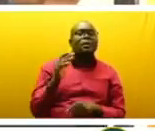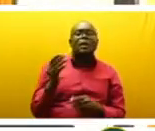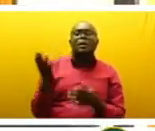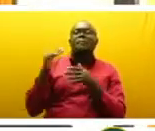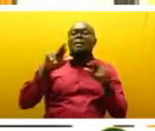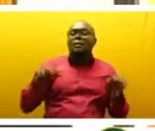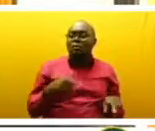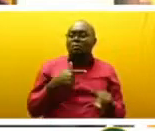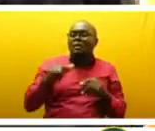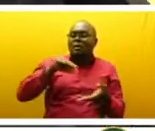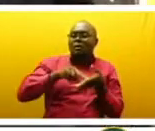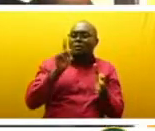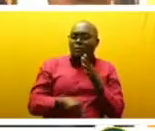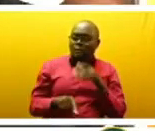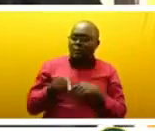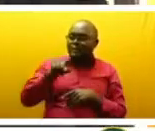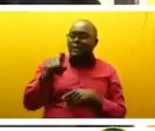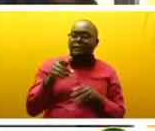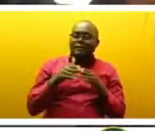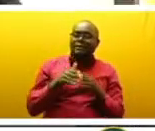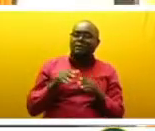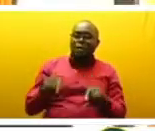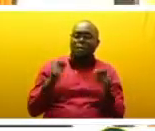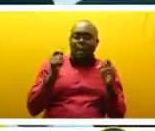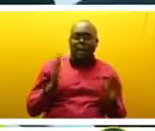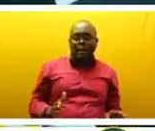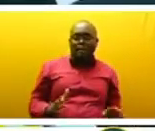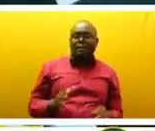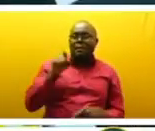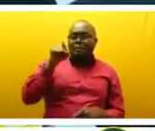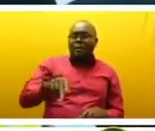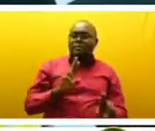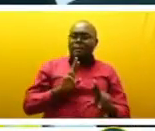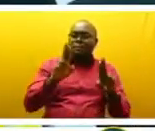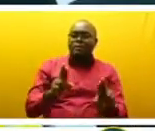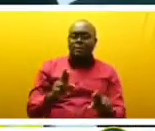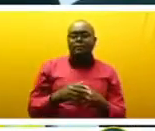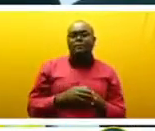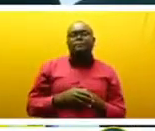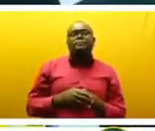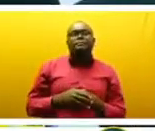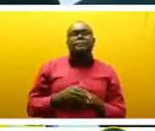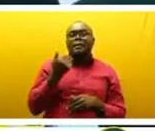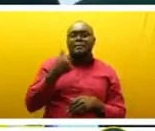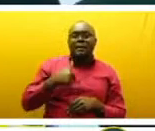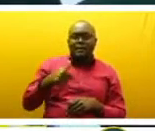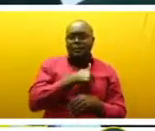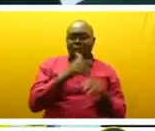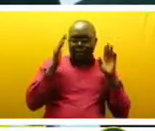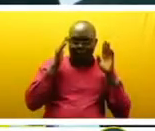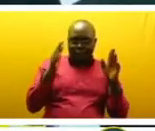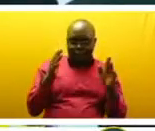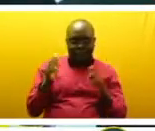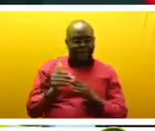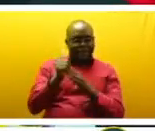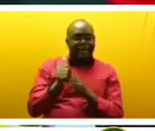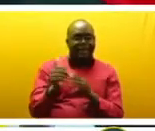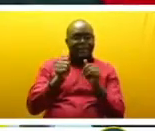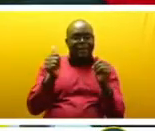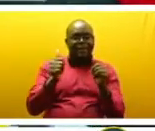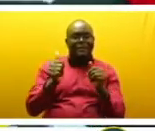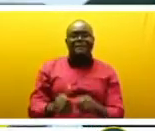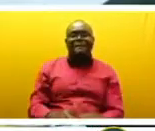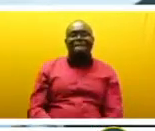a plumber, is a sexual offender and should be reported. Let's stick to the. I'm guided.